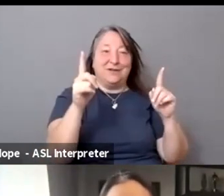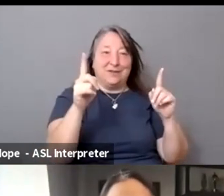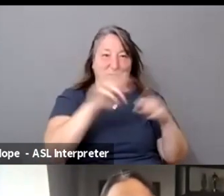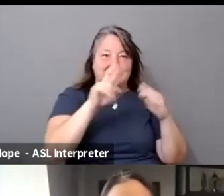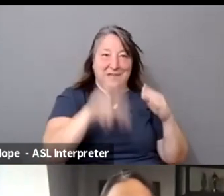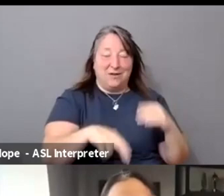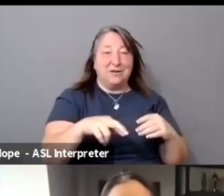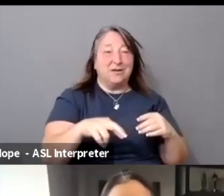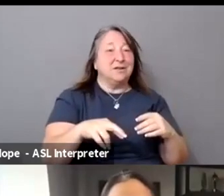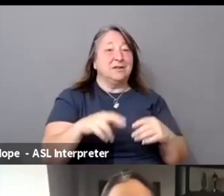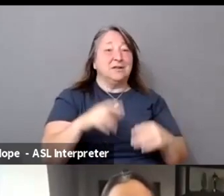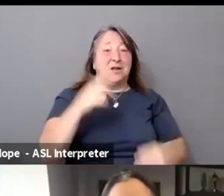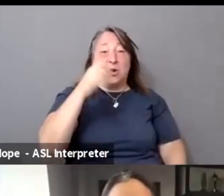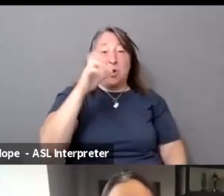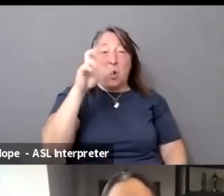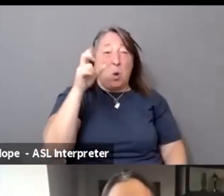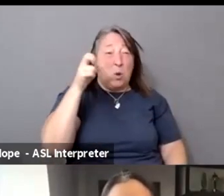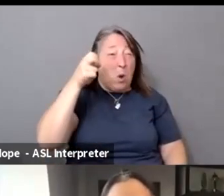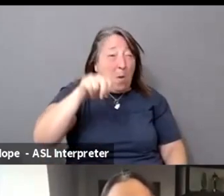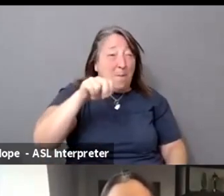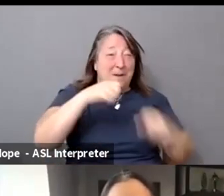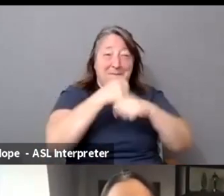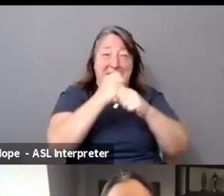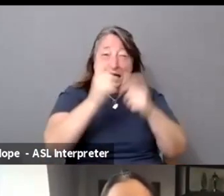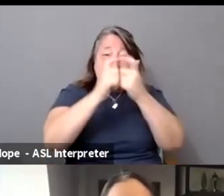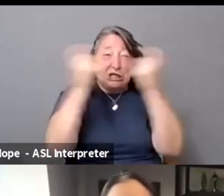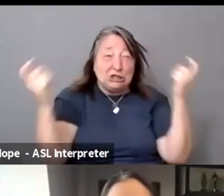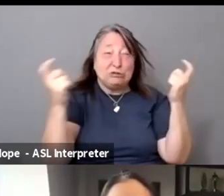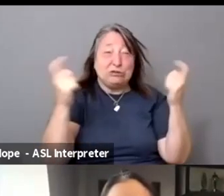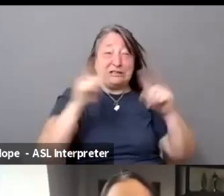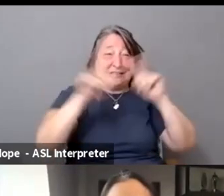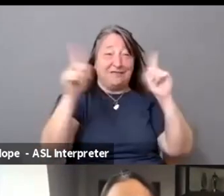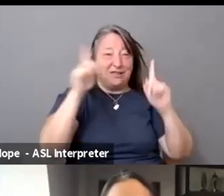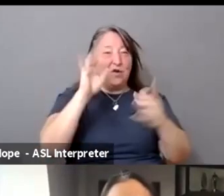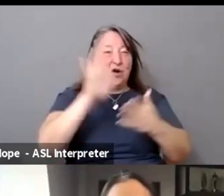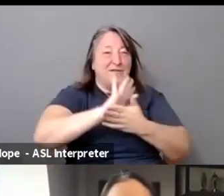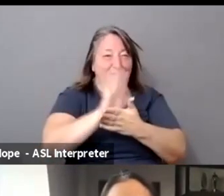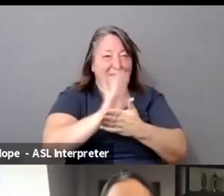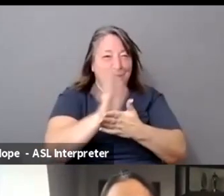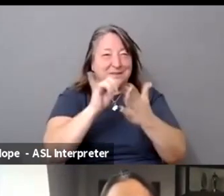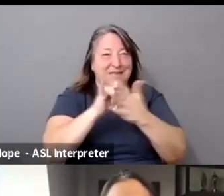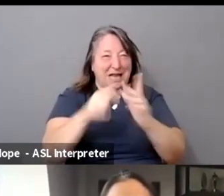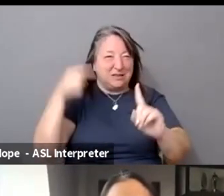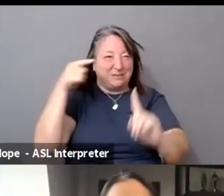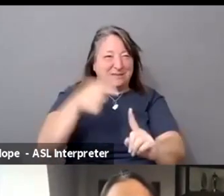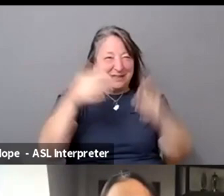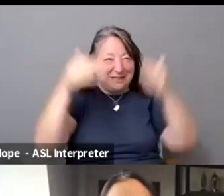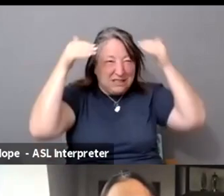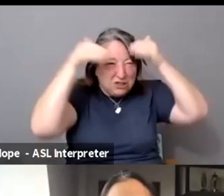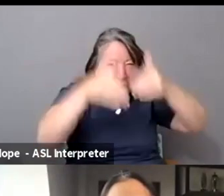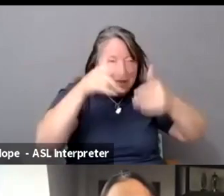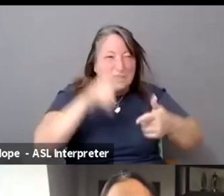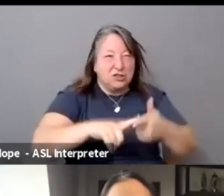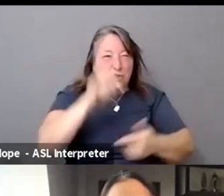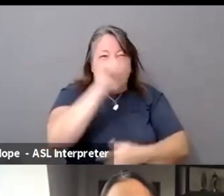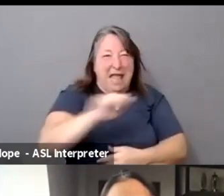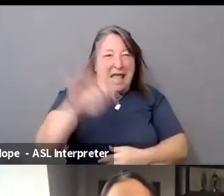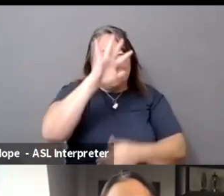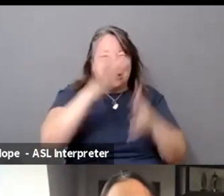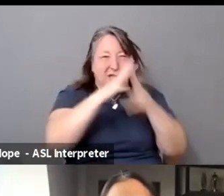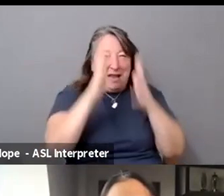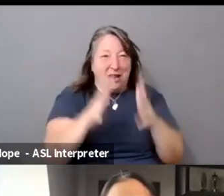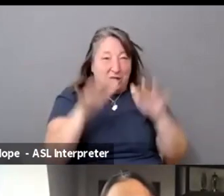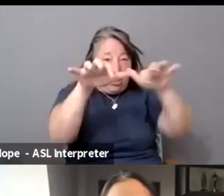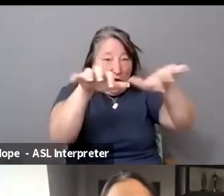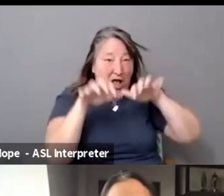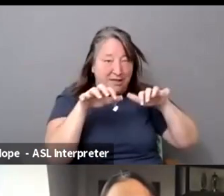made a huge difference for films that are specifically targeted towards Asian American audiences, which